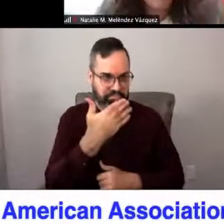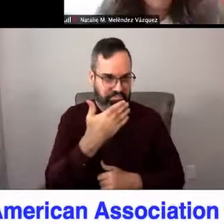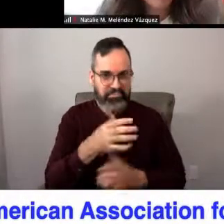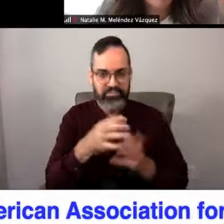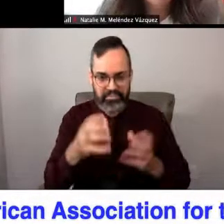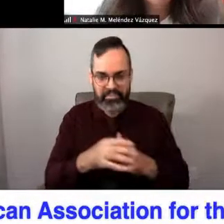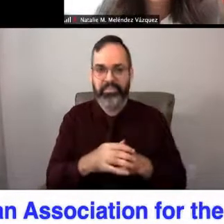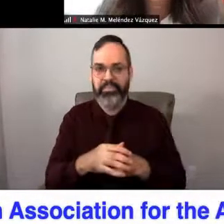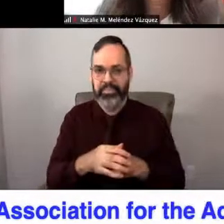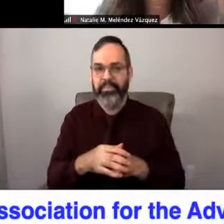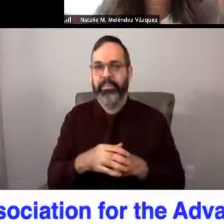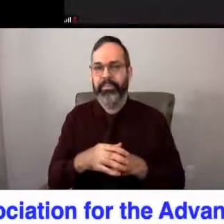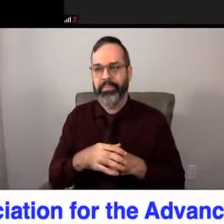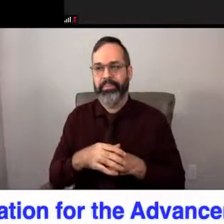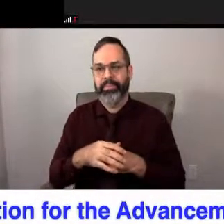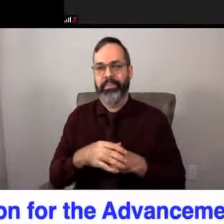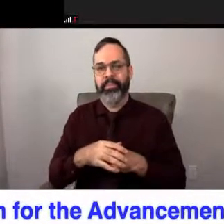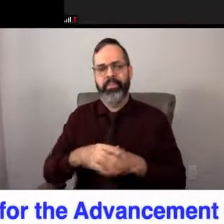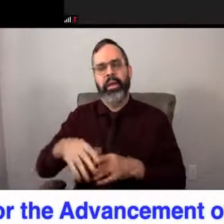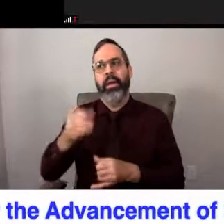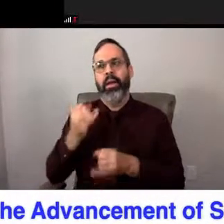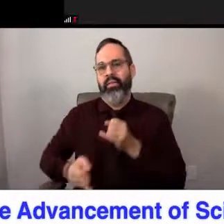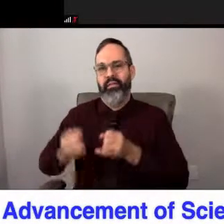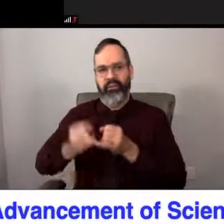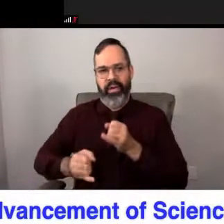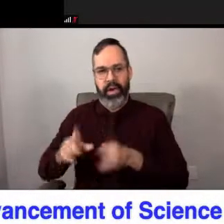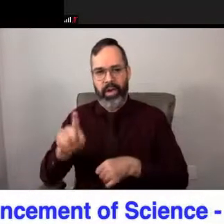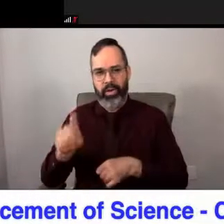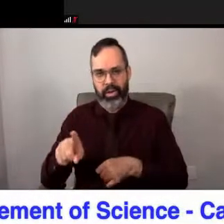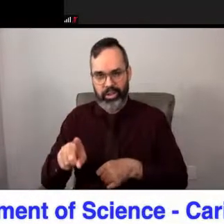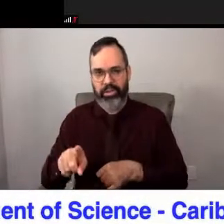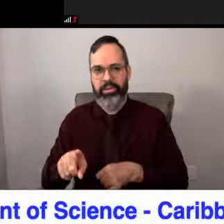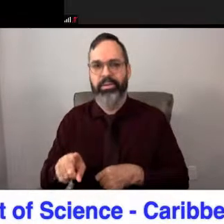we have a question for,